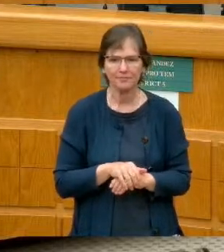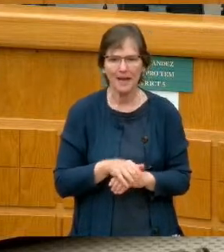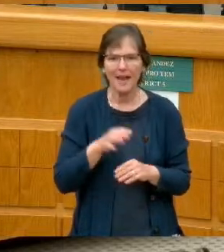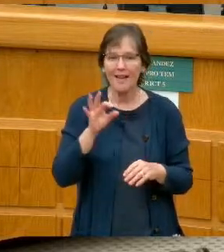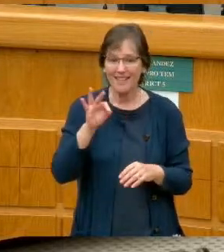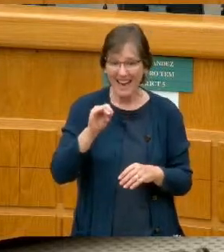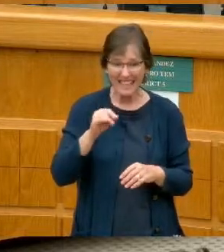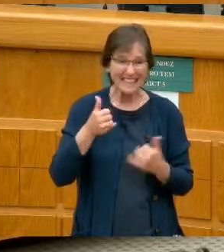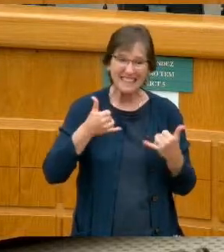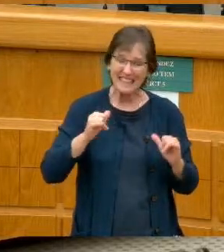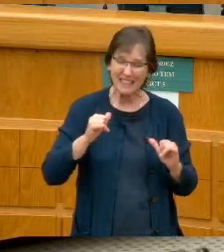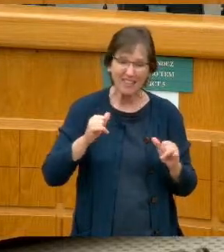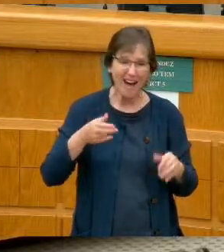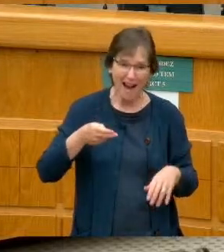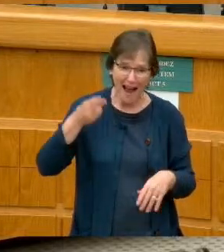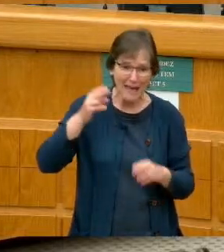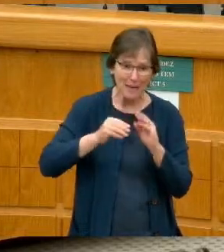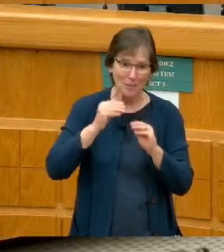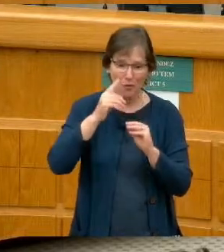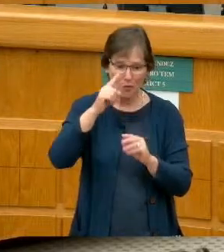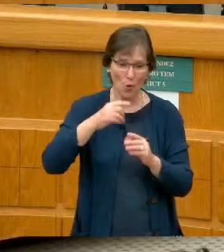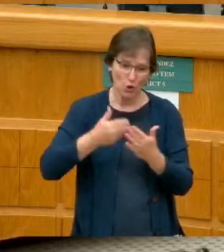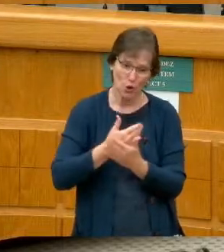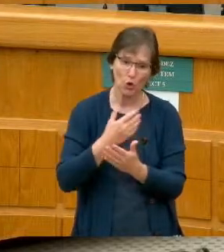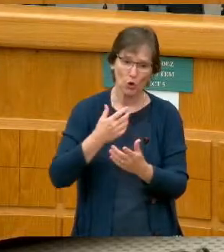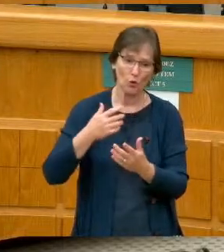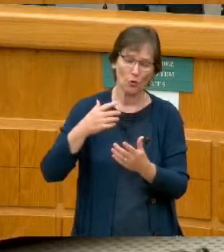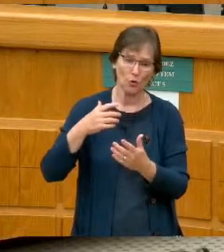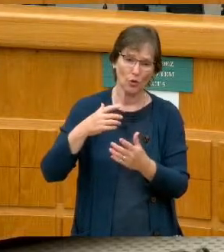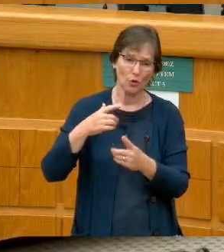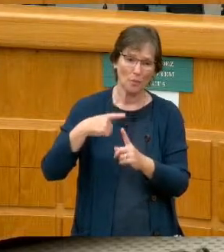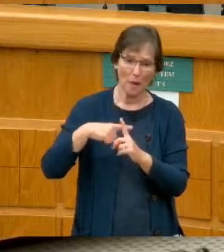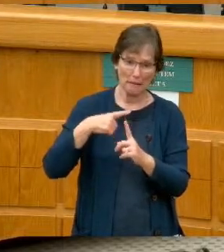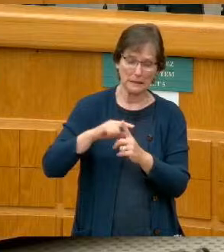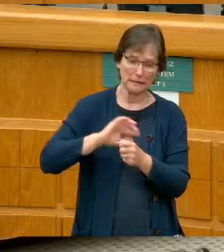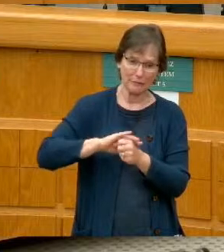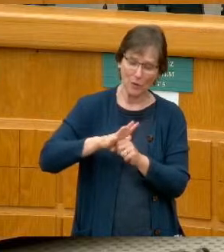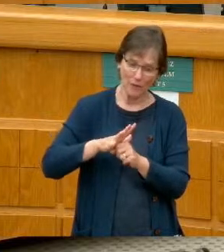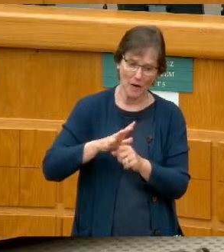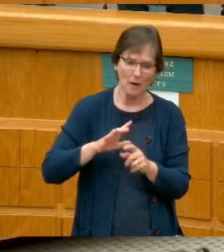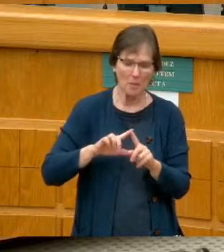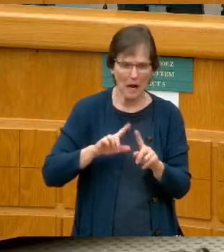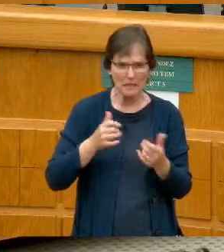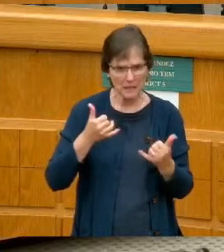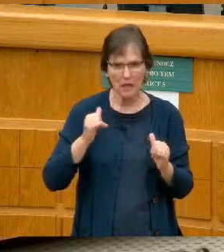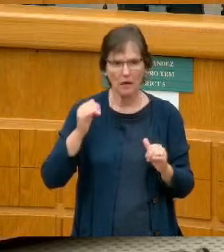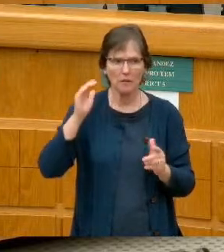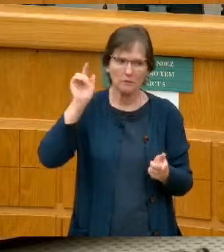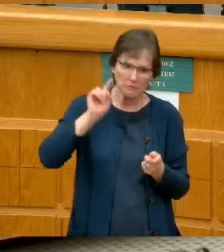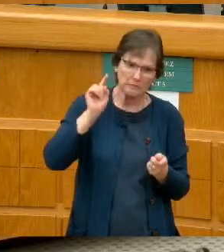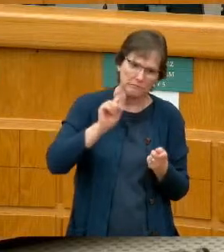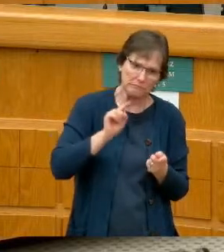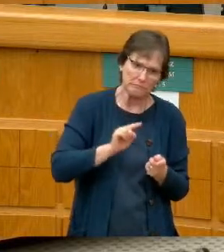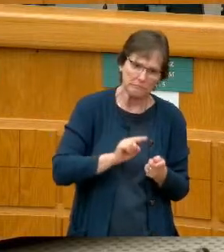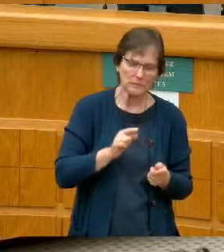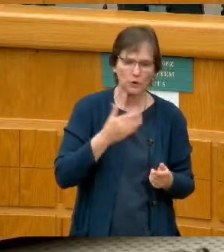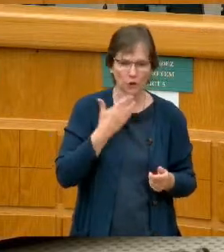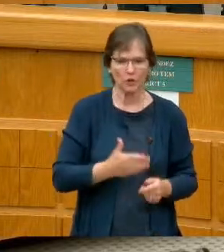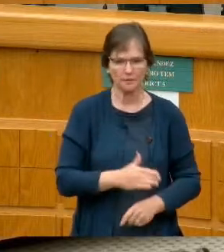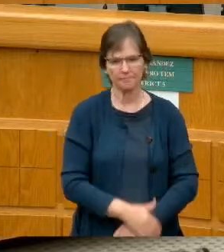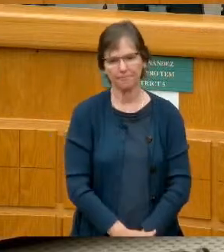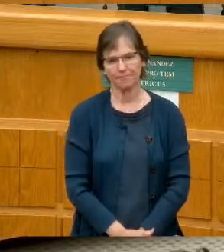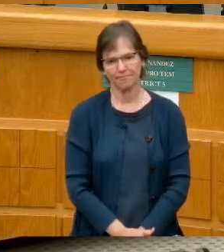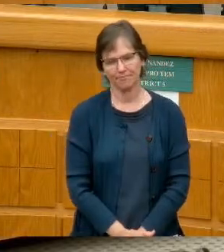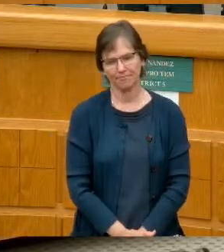of the line here. You can see the peak, and it's slowly coming down. We still have a little bit way to go, but